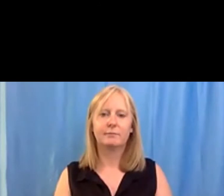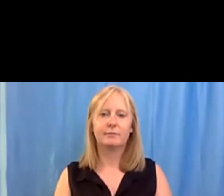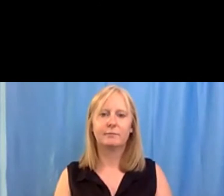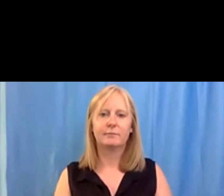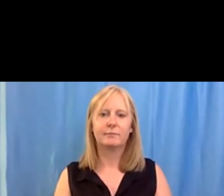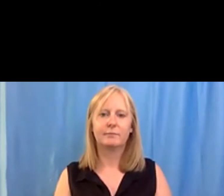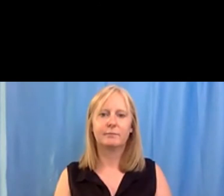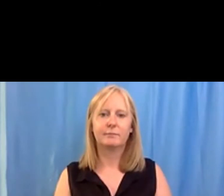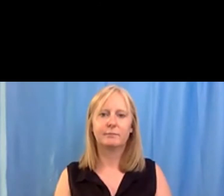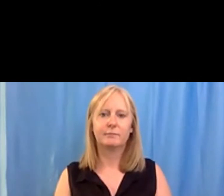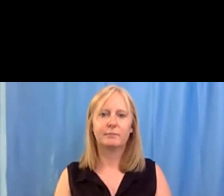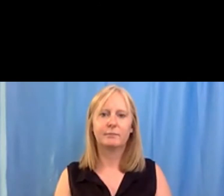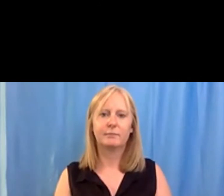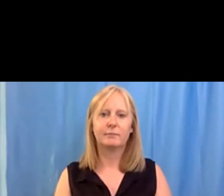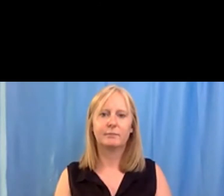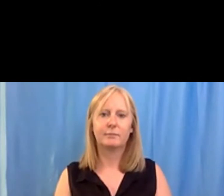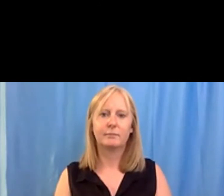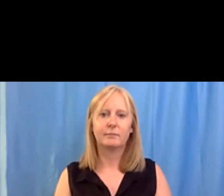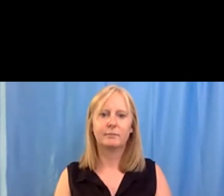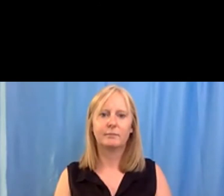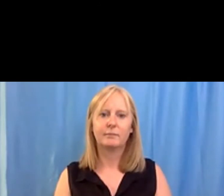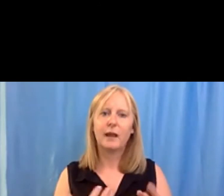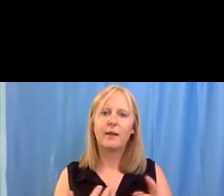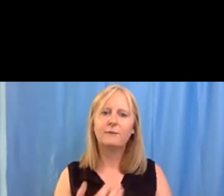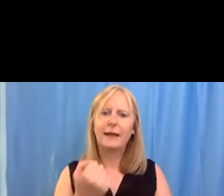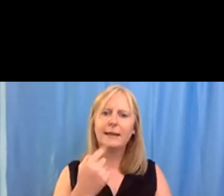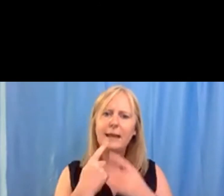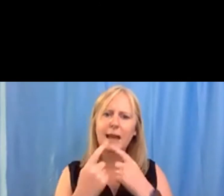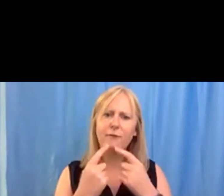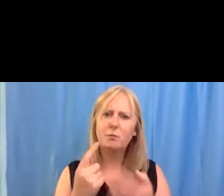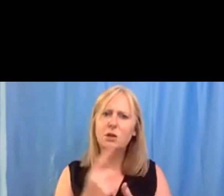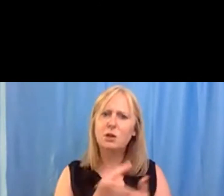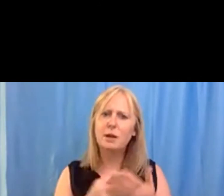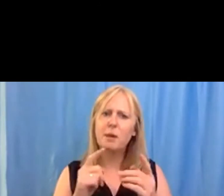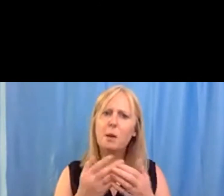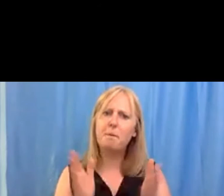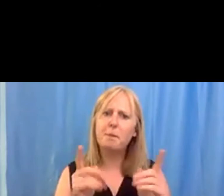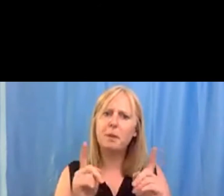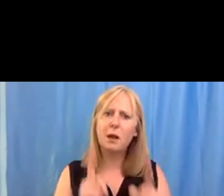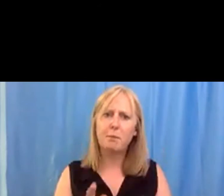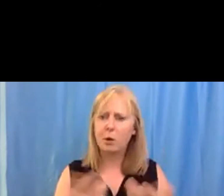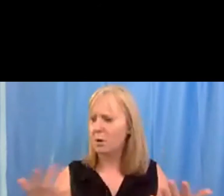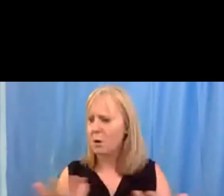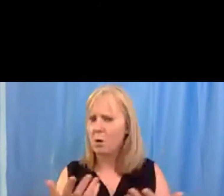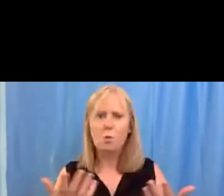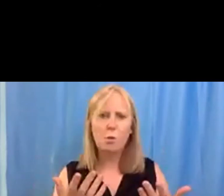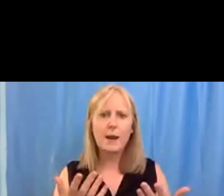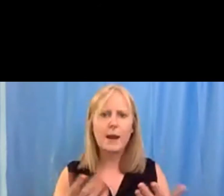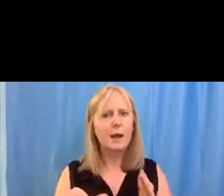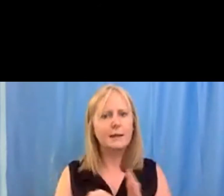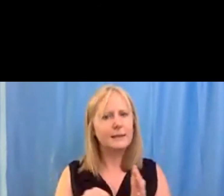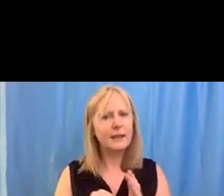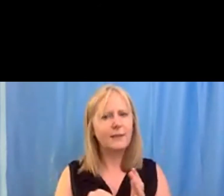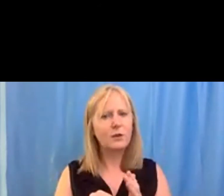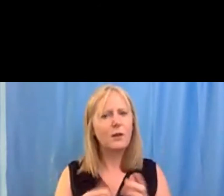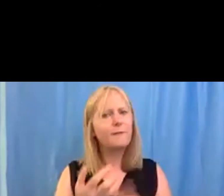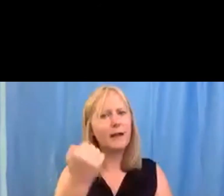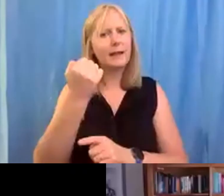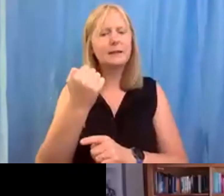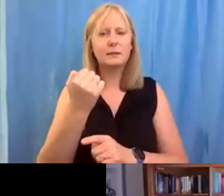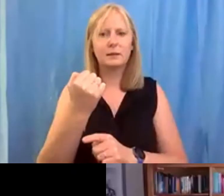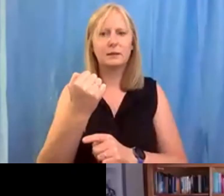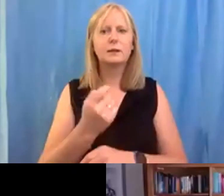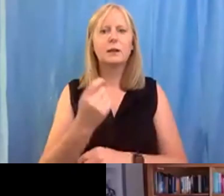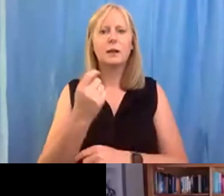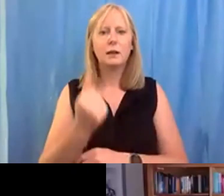finding the information about a public appointment can be very difficult, about knowing where to look. Some people might prefer